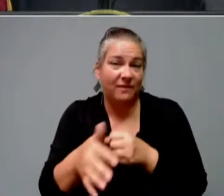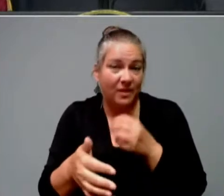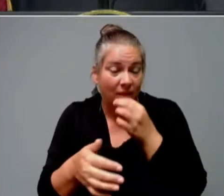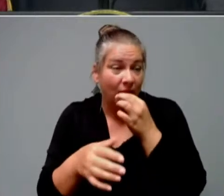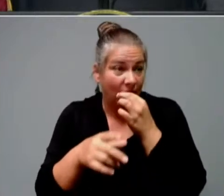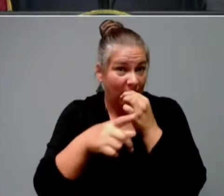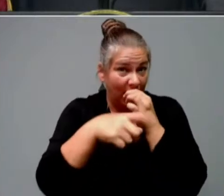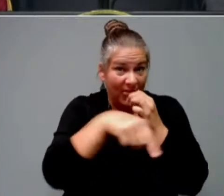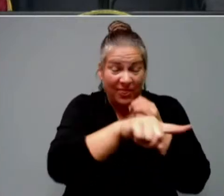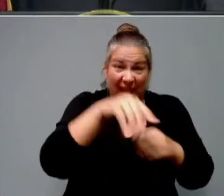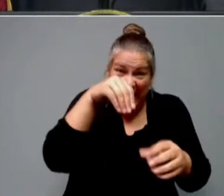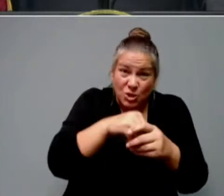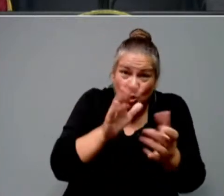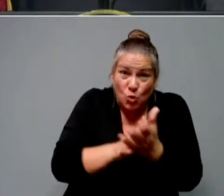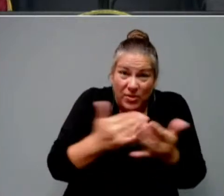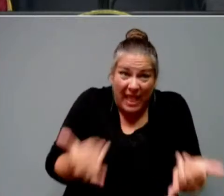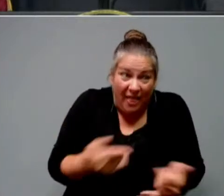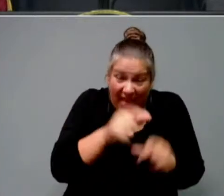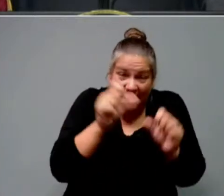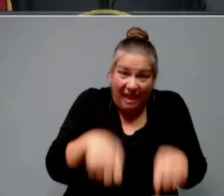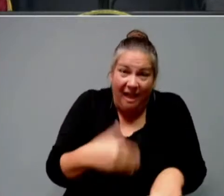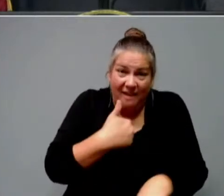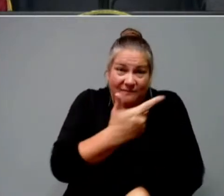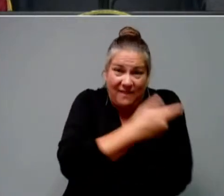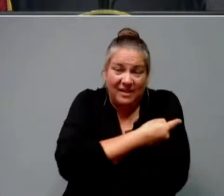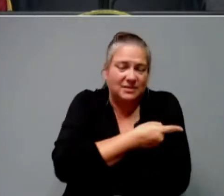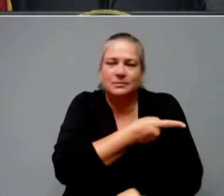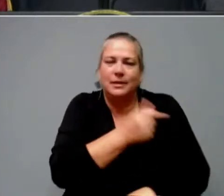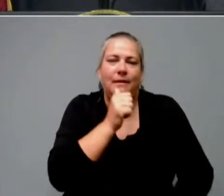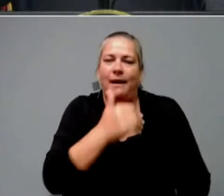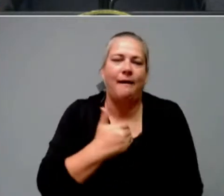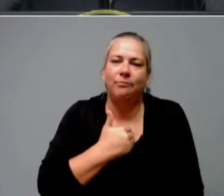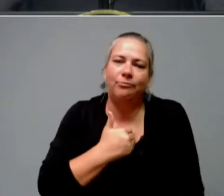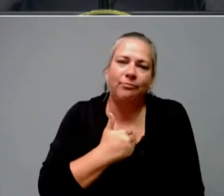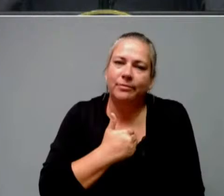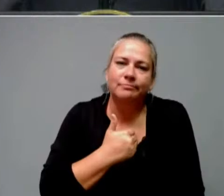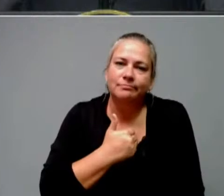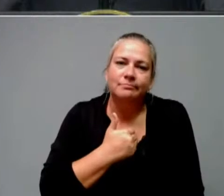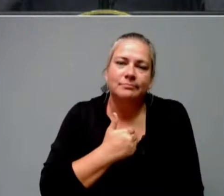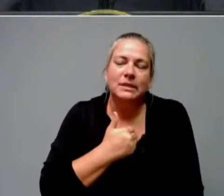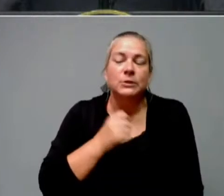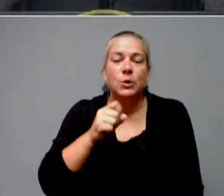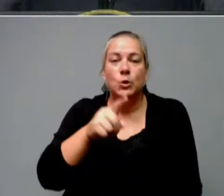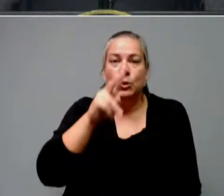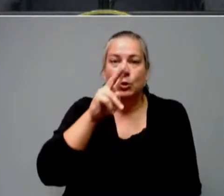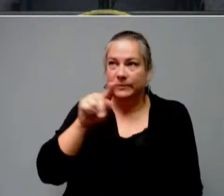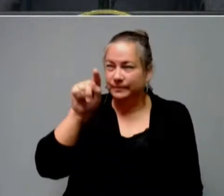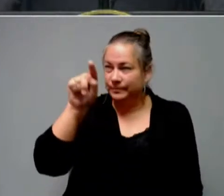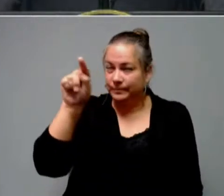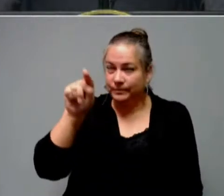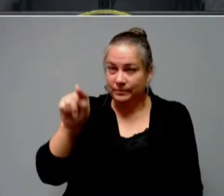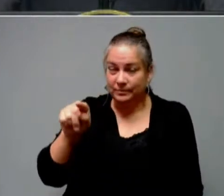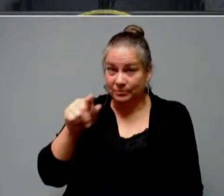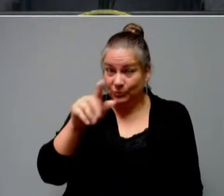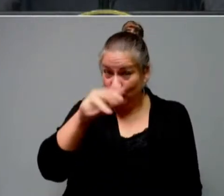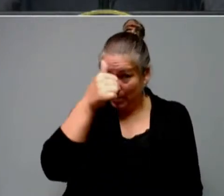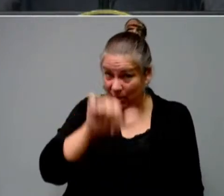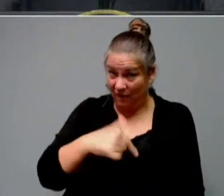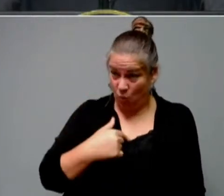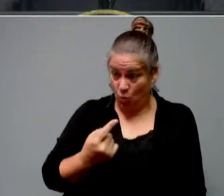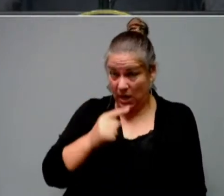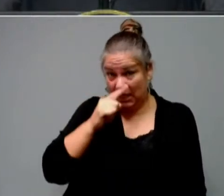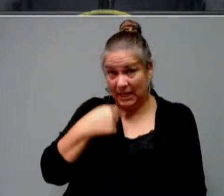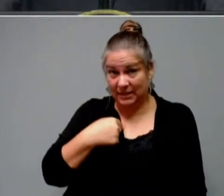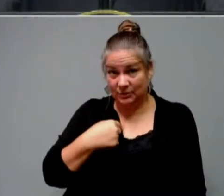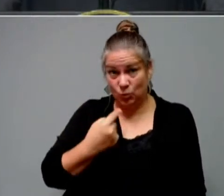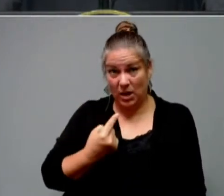school to get the vaccine. And when you combine that with those that aren't, remember, I got one child who's old enough to get vaccinated